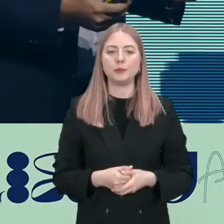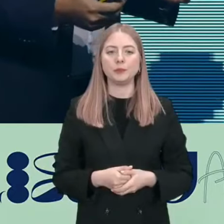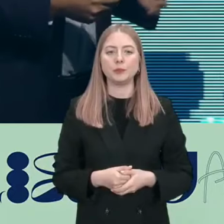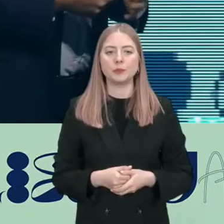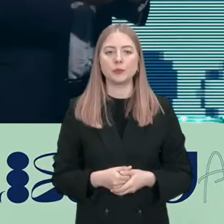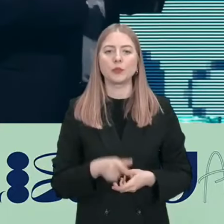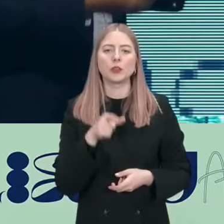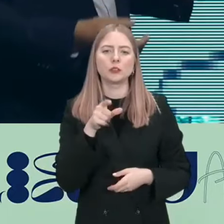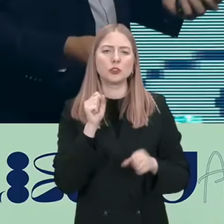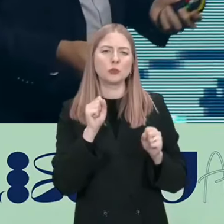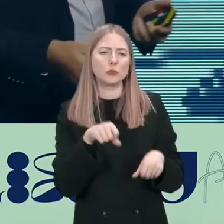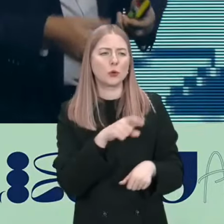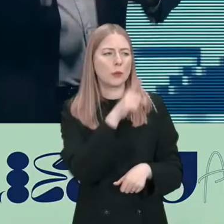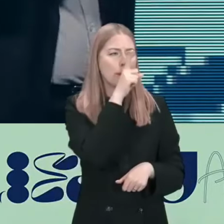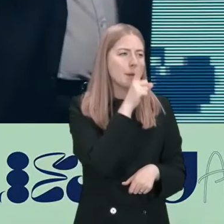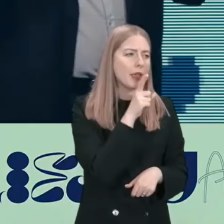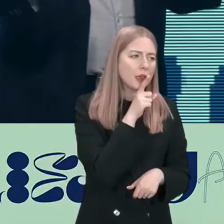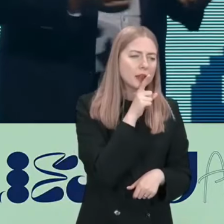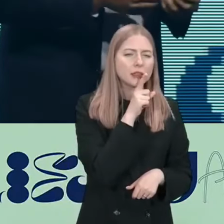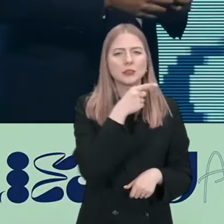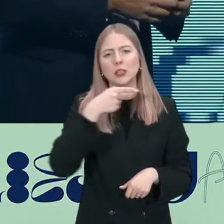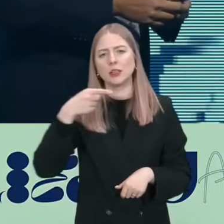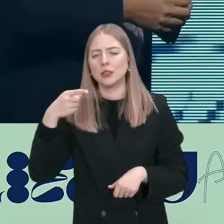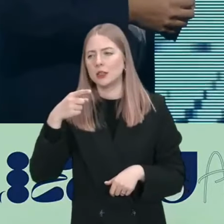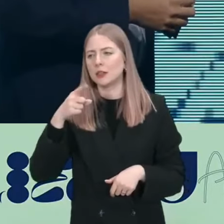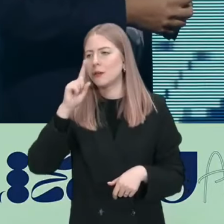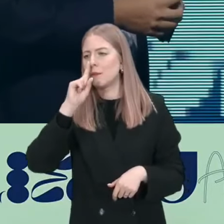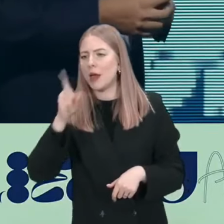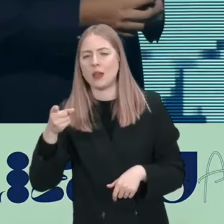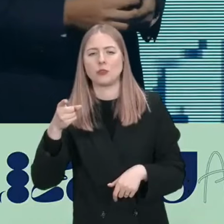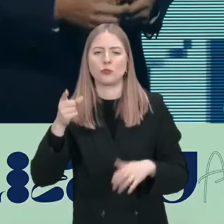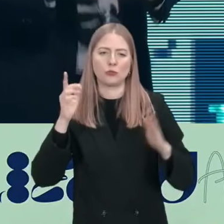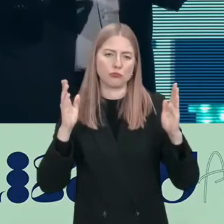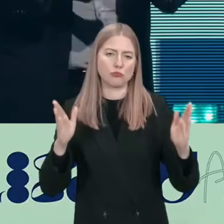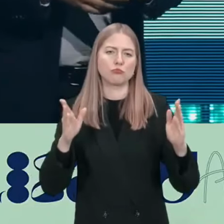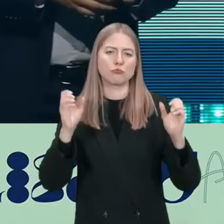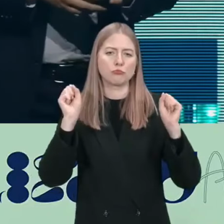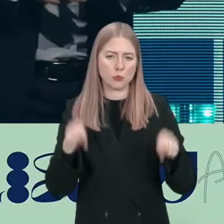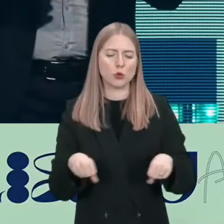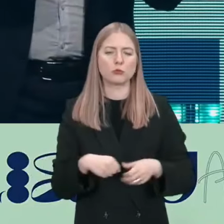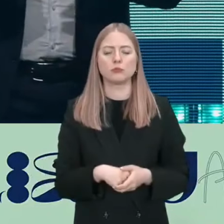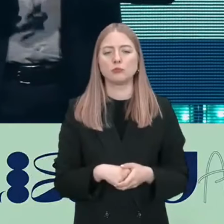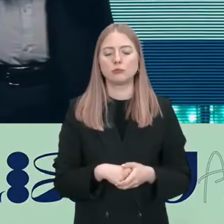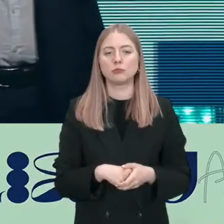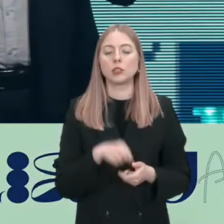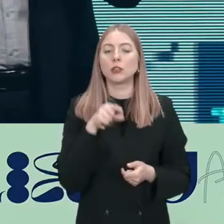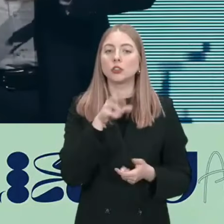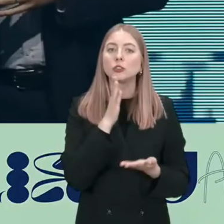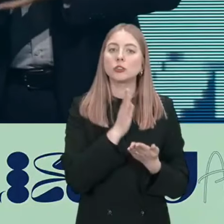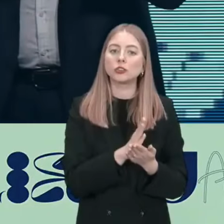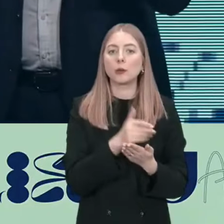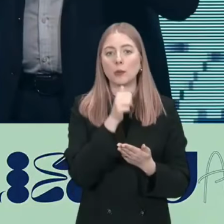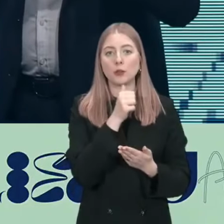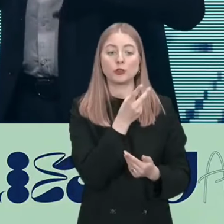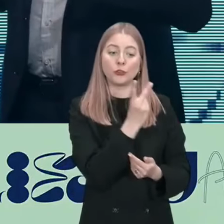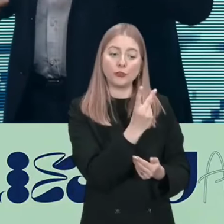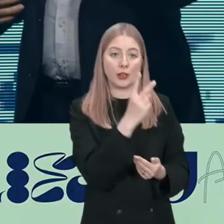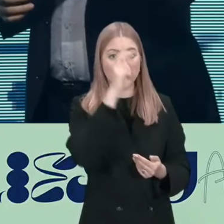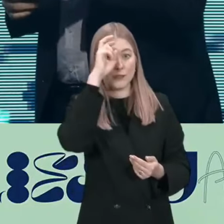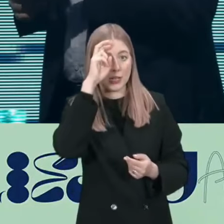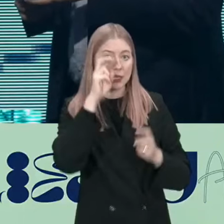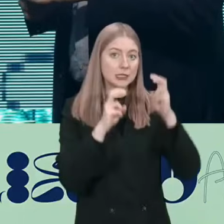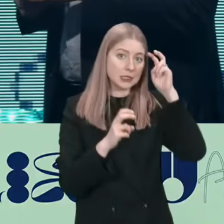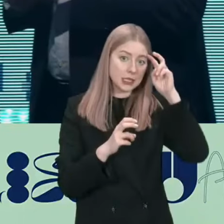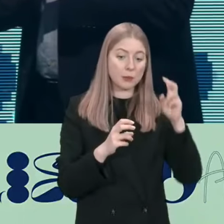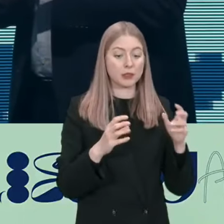agree, right? Some are bilateral, some are blocks, like we have with the EU and other blocks, and some are global, WTO, the GATT in the past,